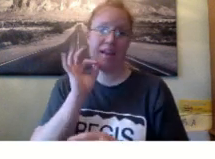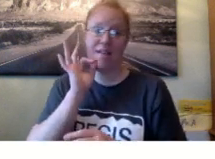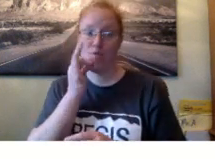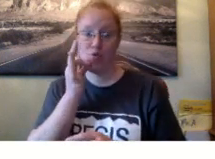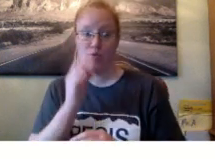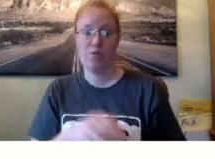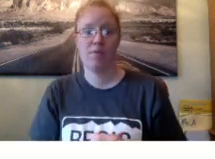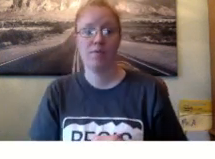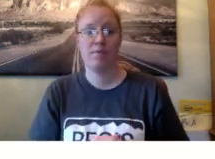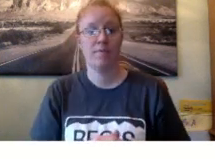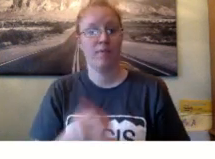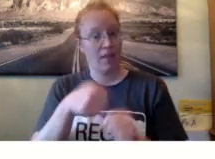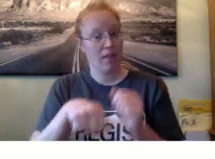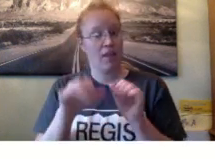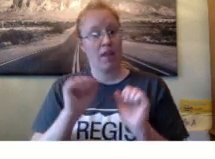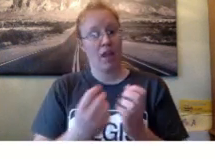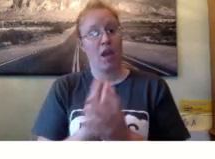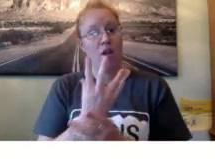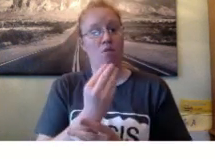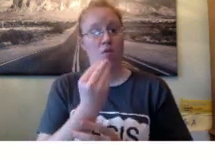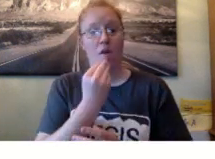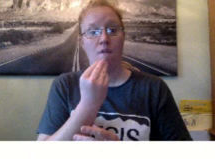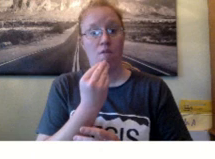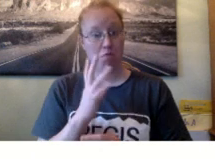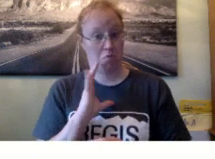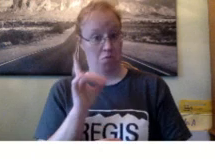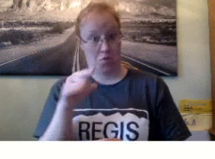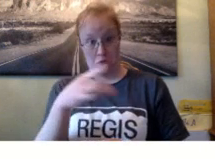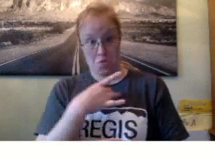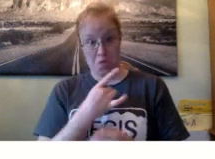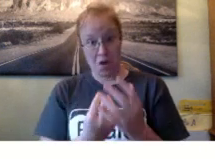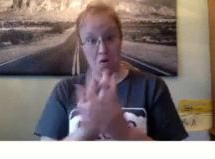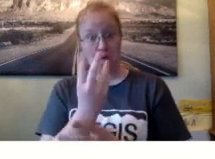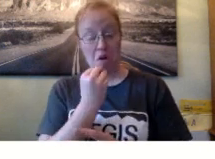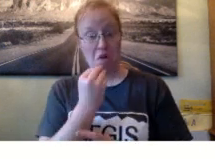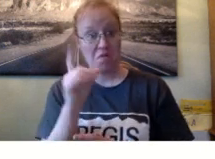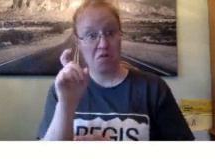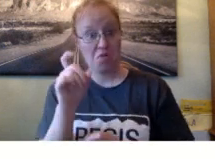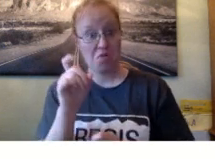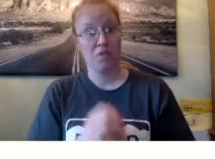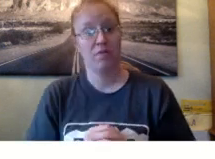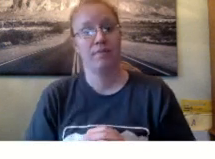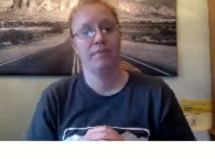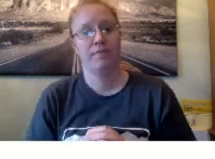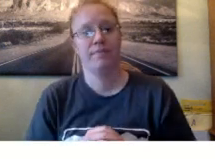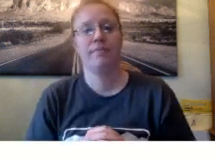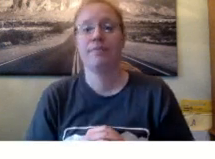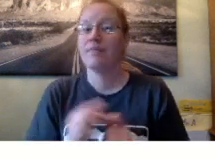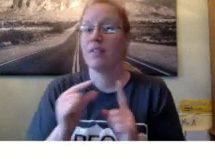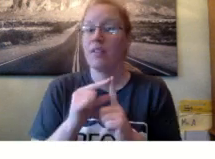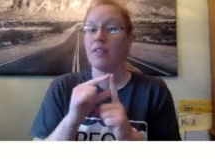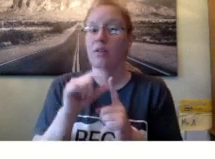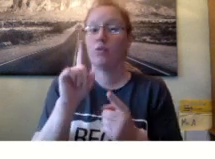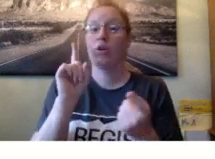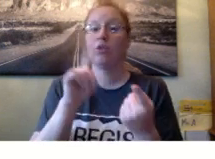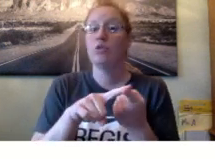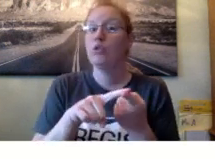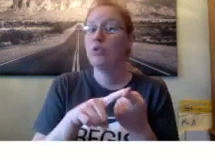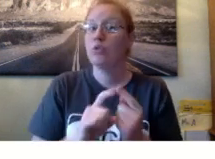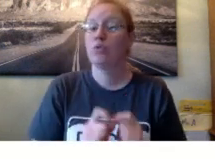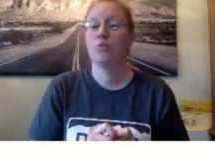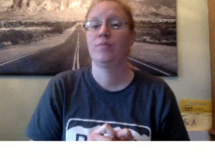fruits. Anyone can grow food. Would you like to grow food? Oh, there's that word too in there. Would you